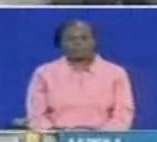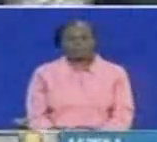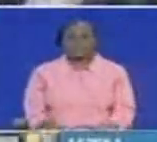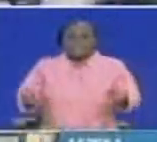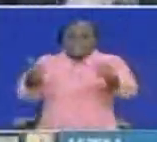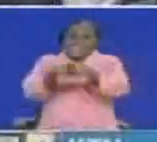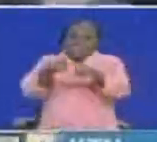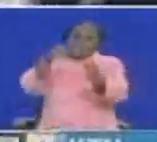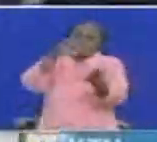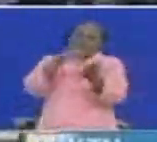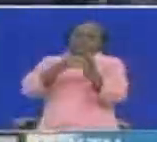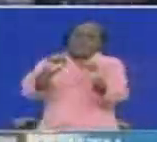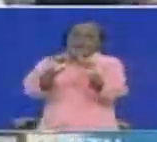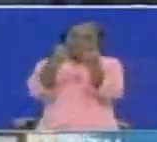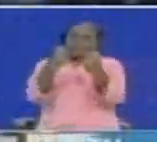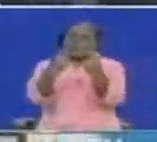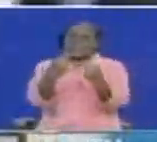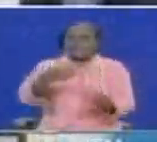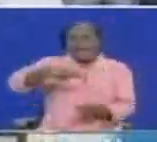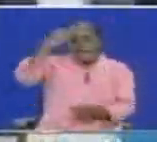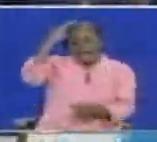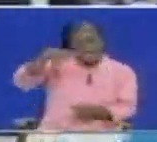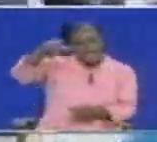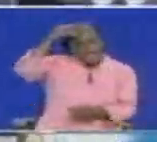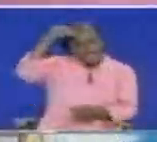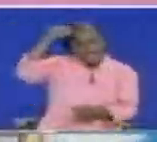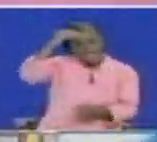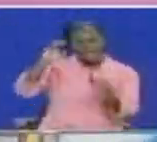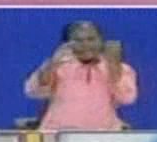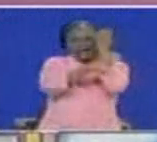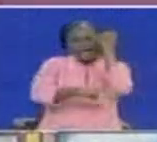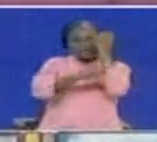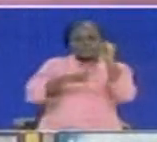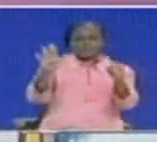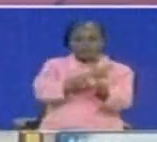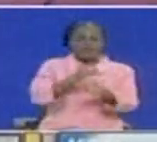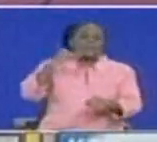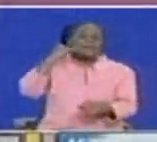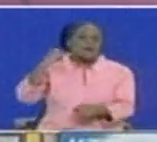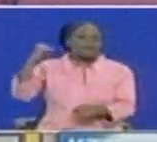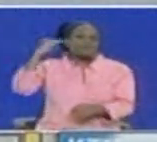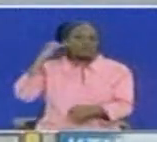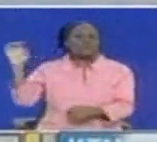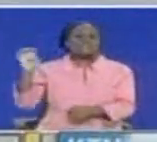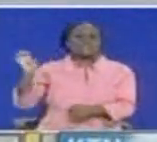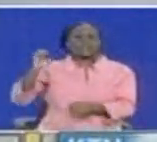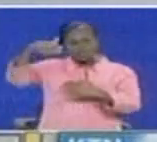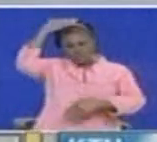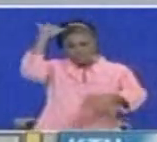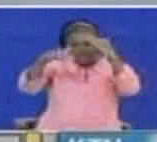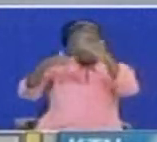Similar scenes were witnessed at institutions of higher learning across the country. In Nakuru's Egerton University,